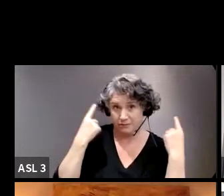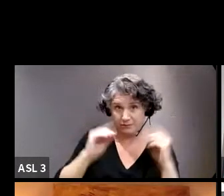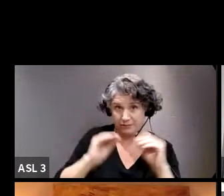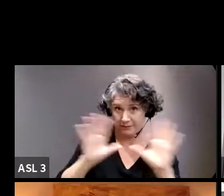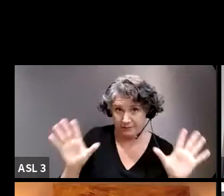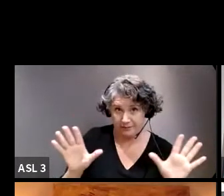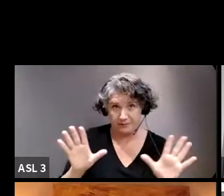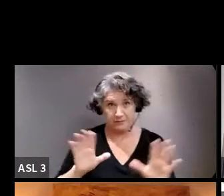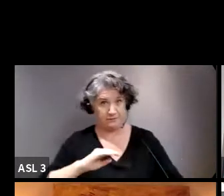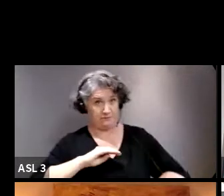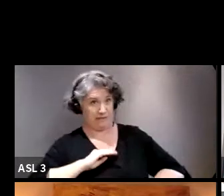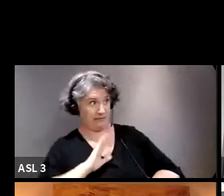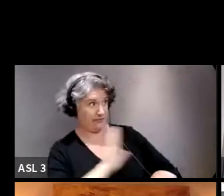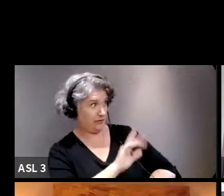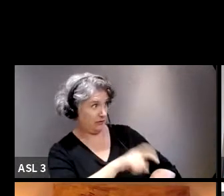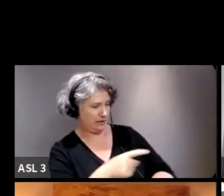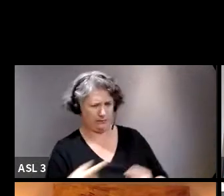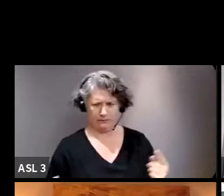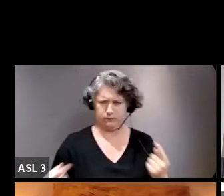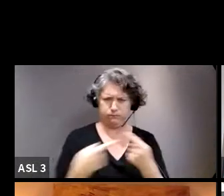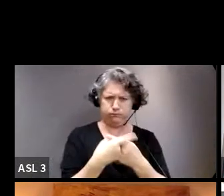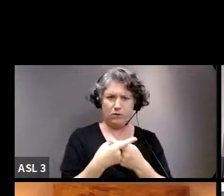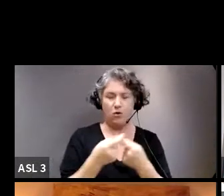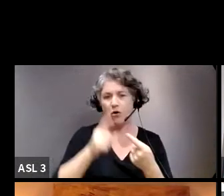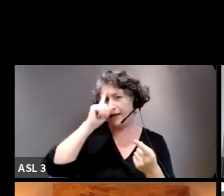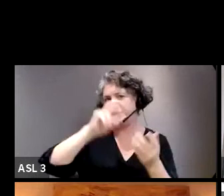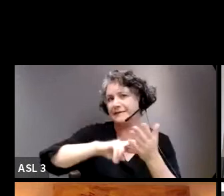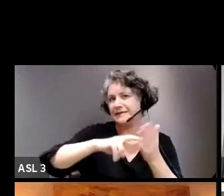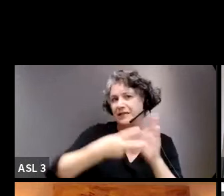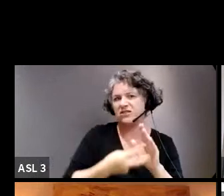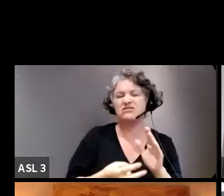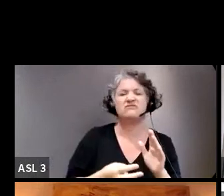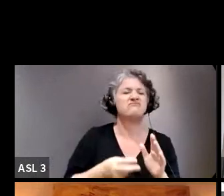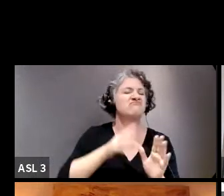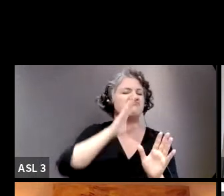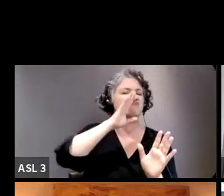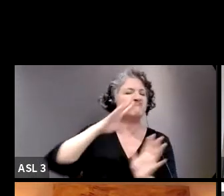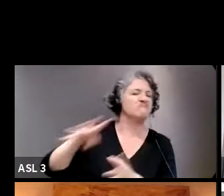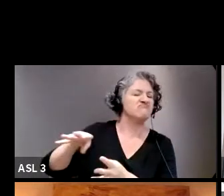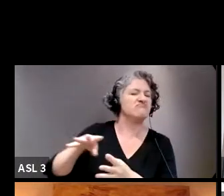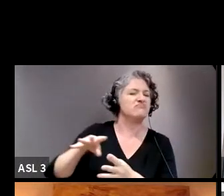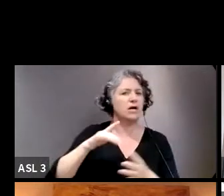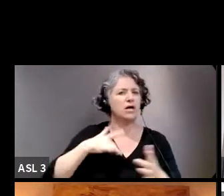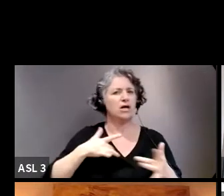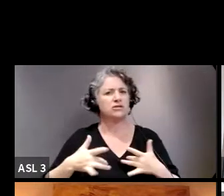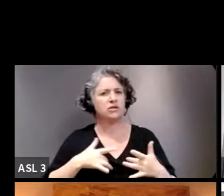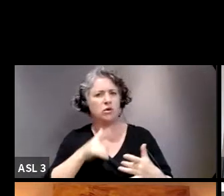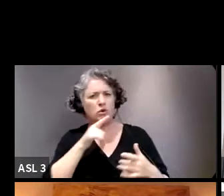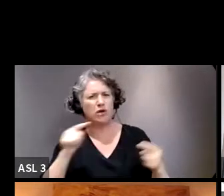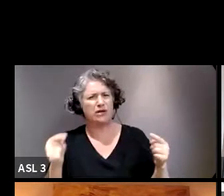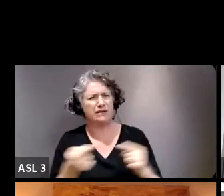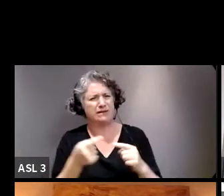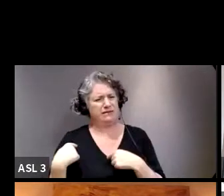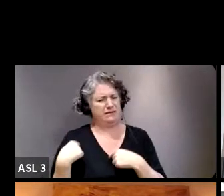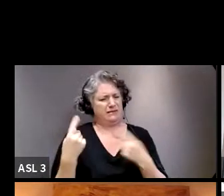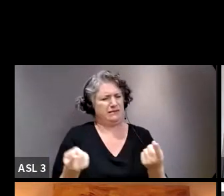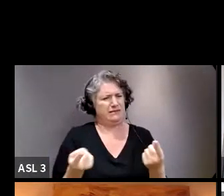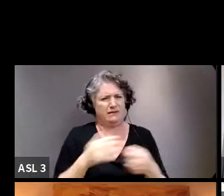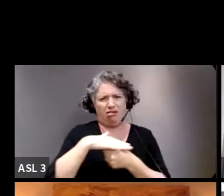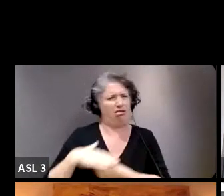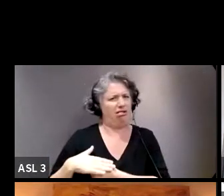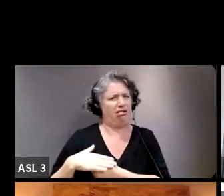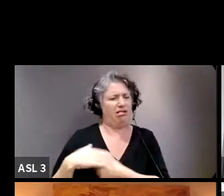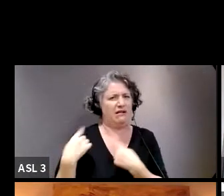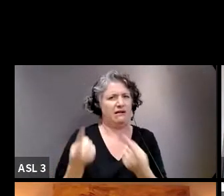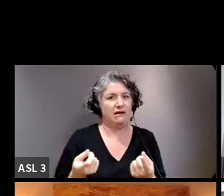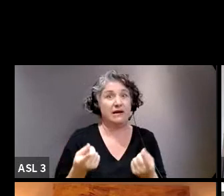that need or an intentional attempt to override the concerns of those most harmed by the police while still leaving